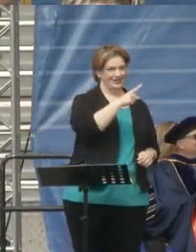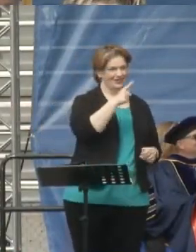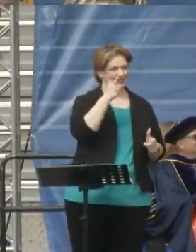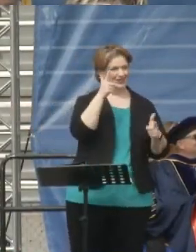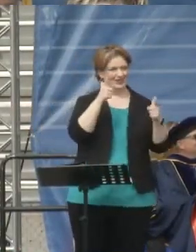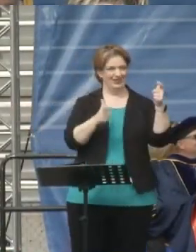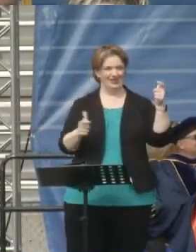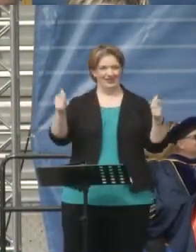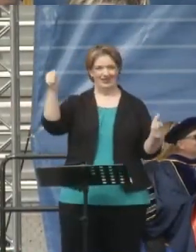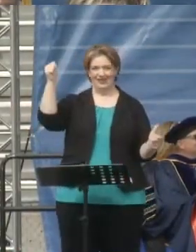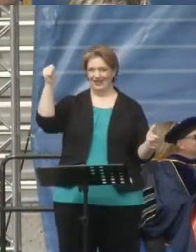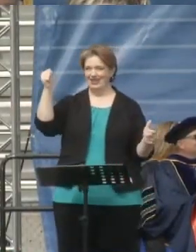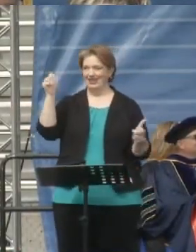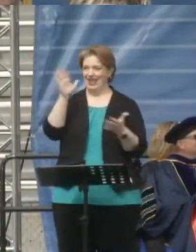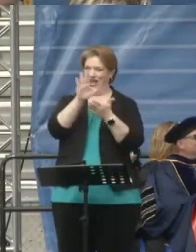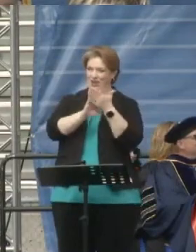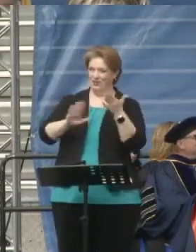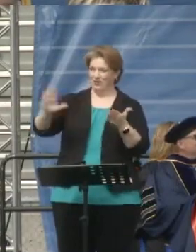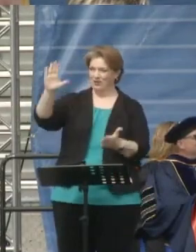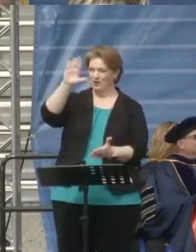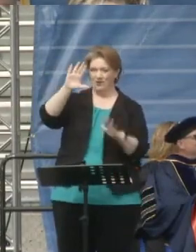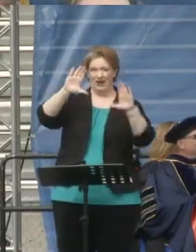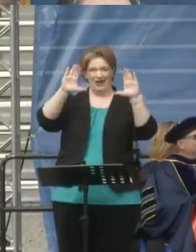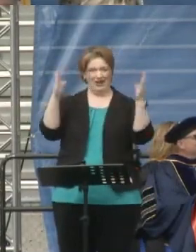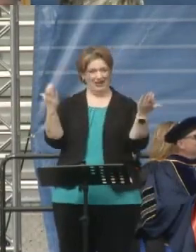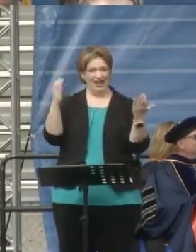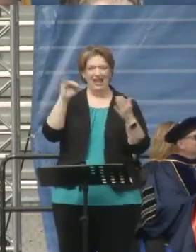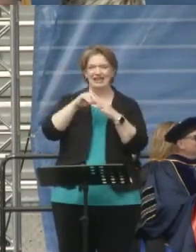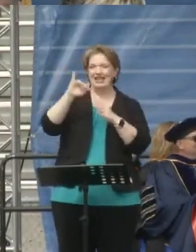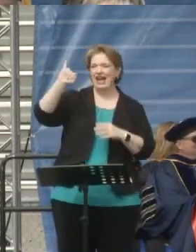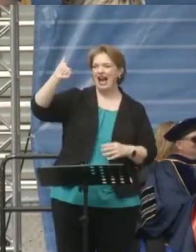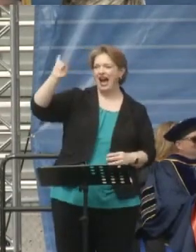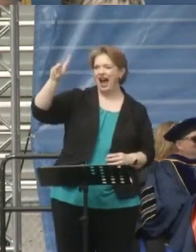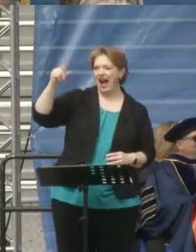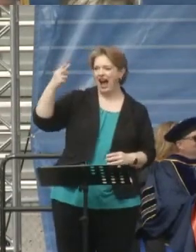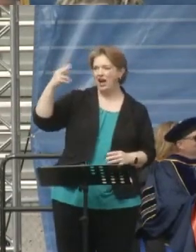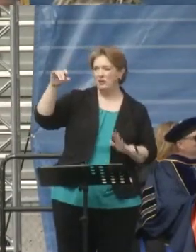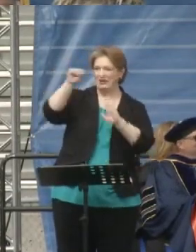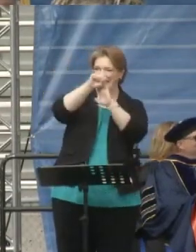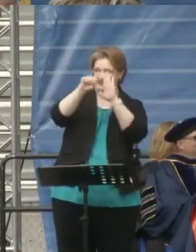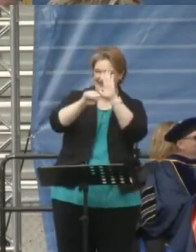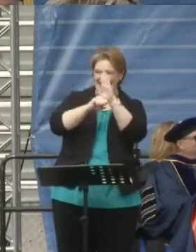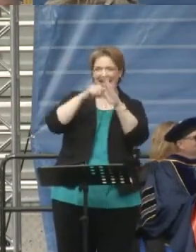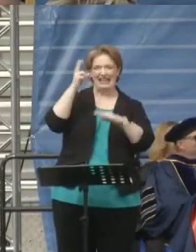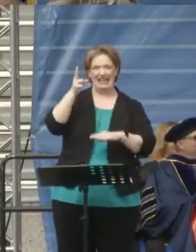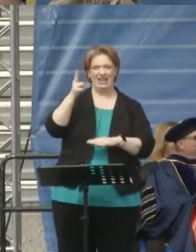largest graduating university class in Idaho history.